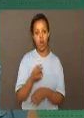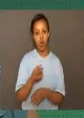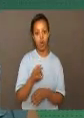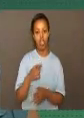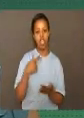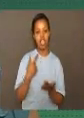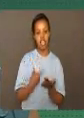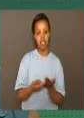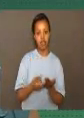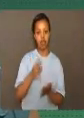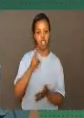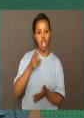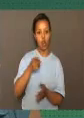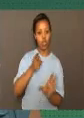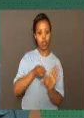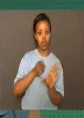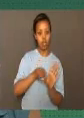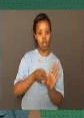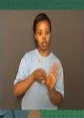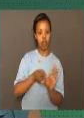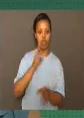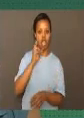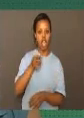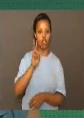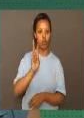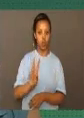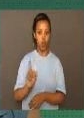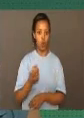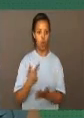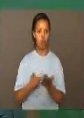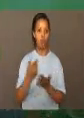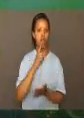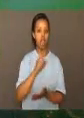for hydrogen gas is H2.